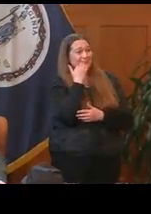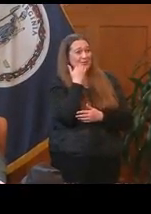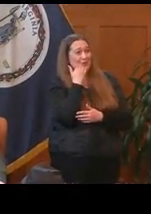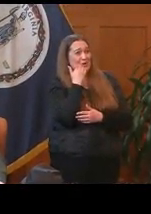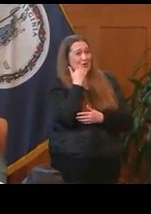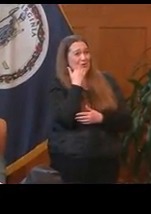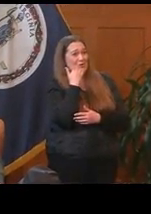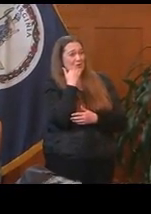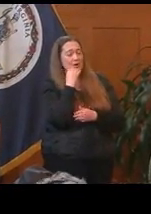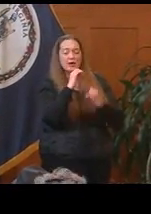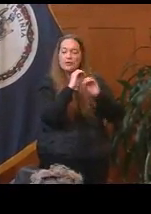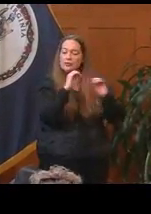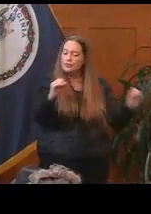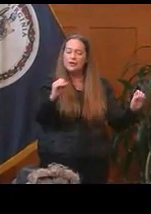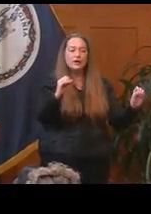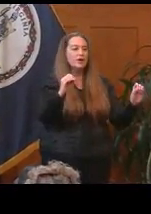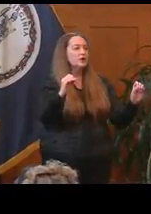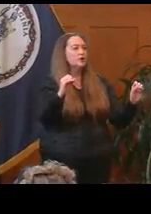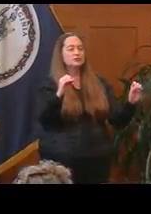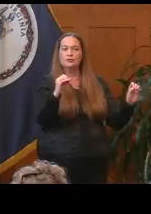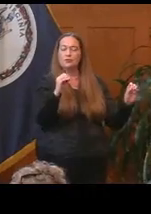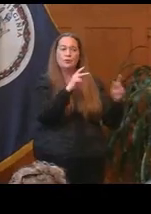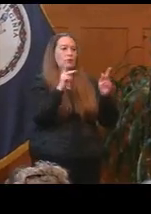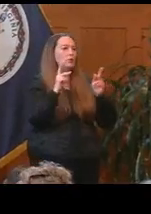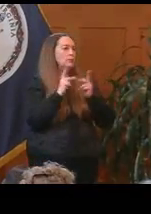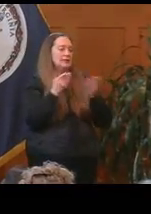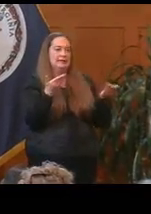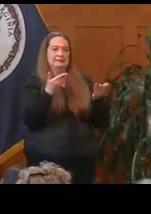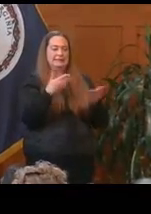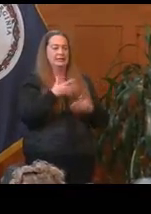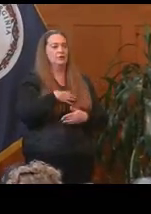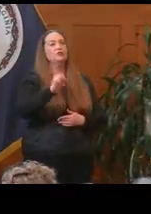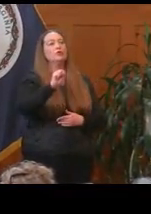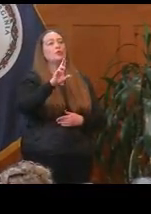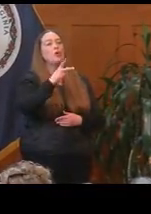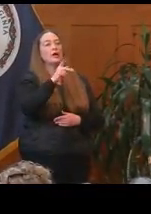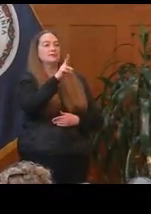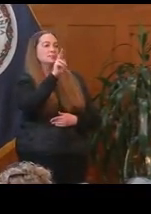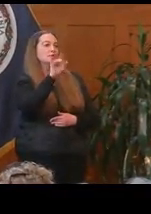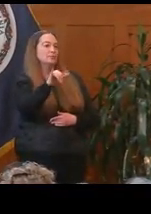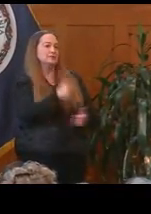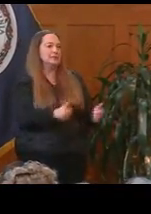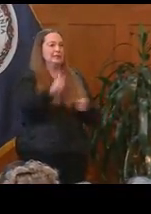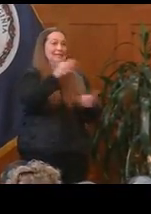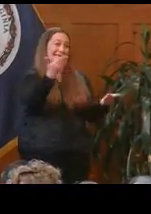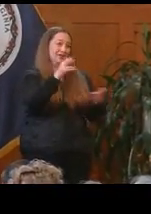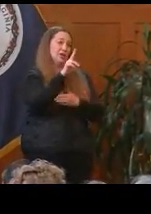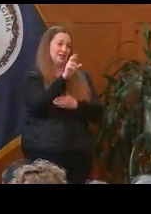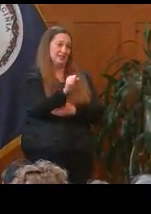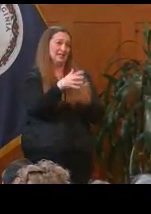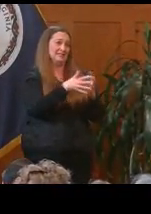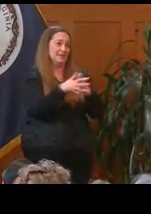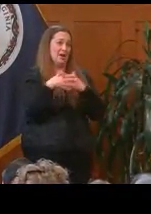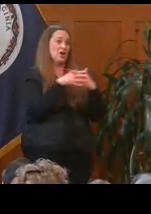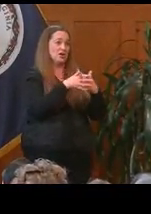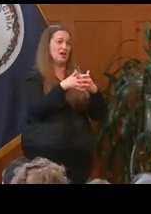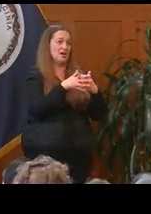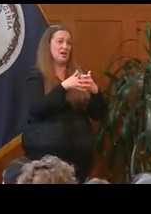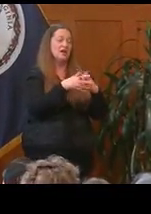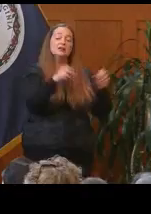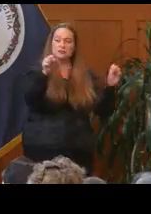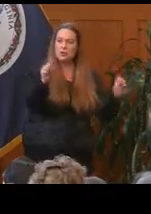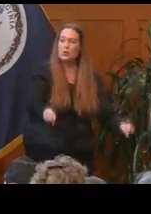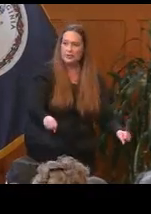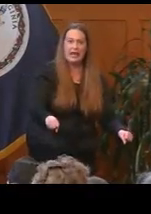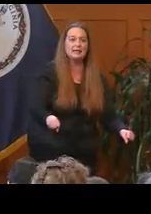supremacy in the forum of Thomas Jefferson University or the nation of the United States of America. And so I'd ask for a bipartisan round of applause.